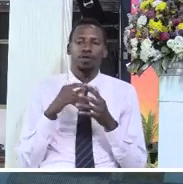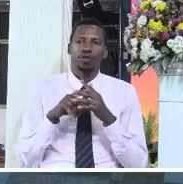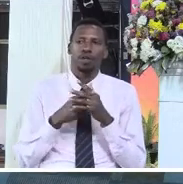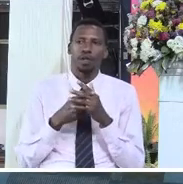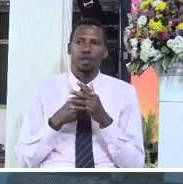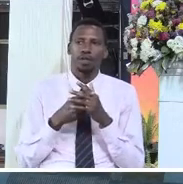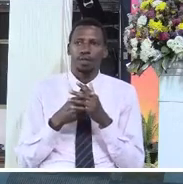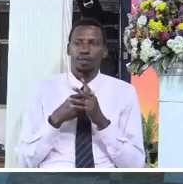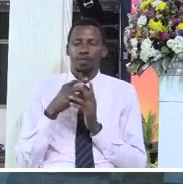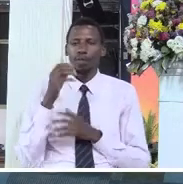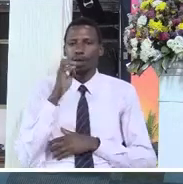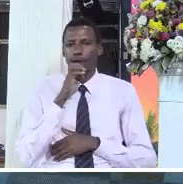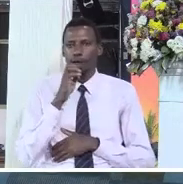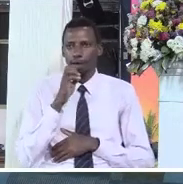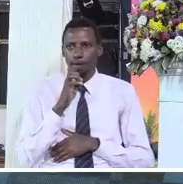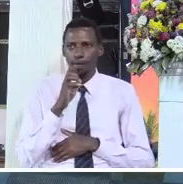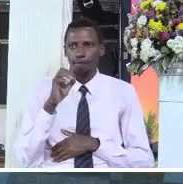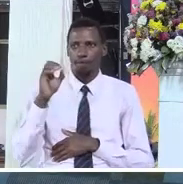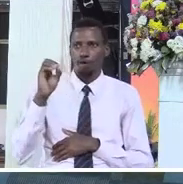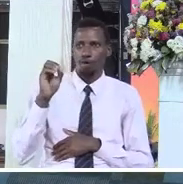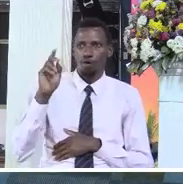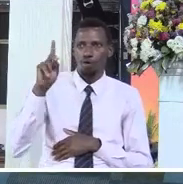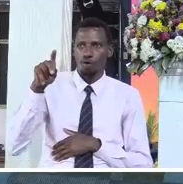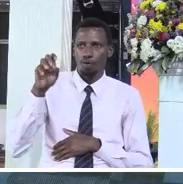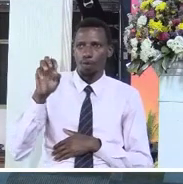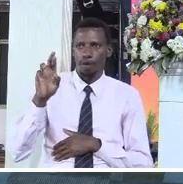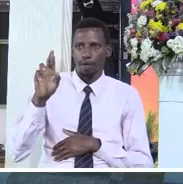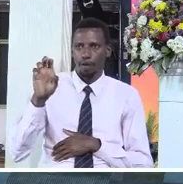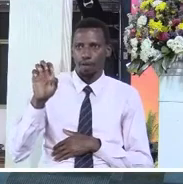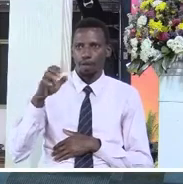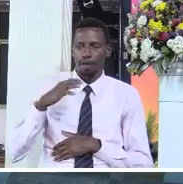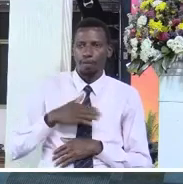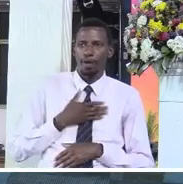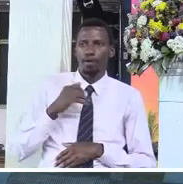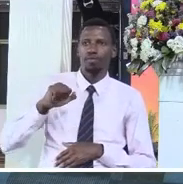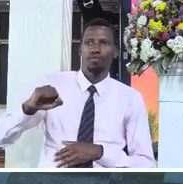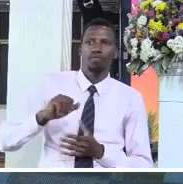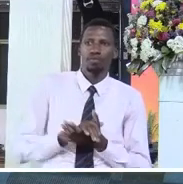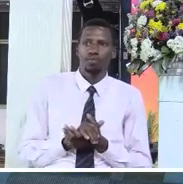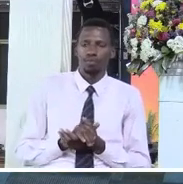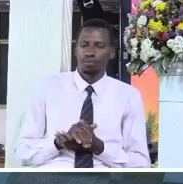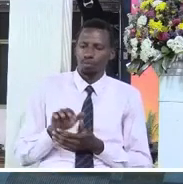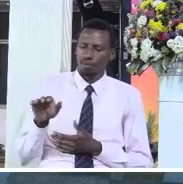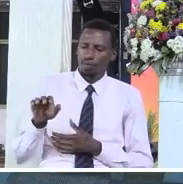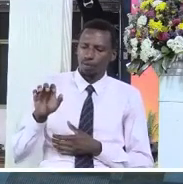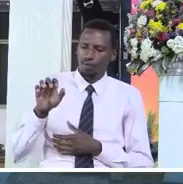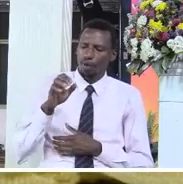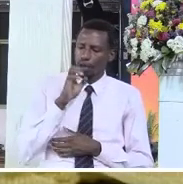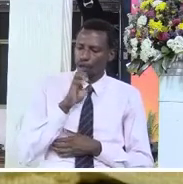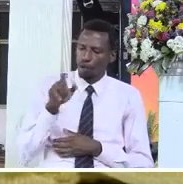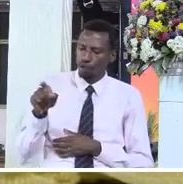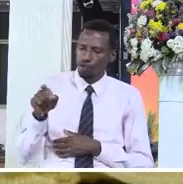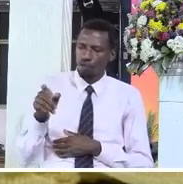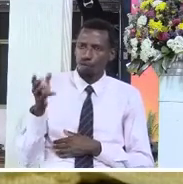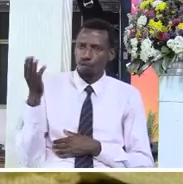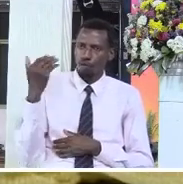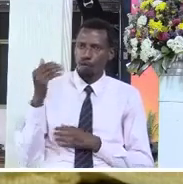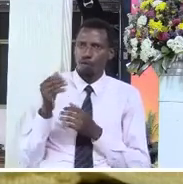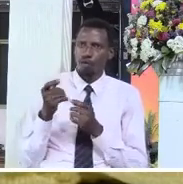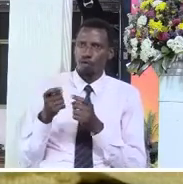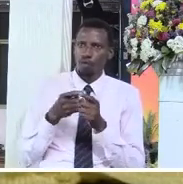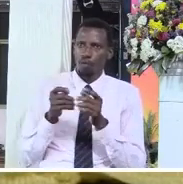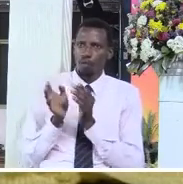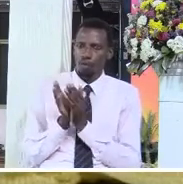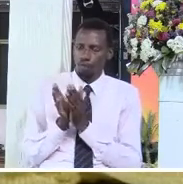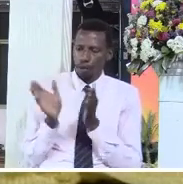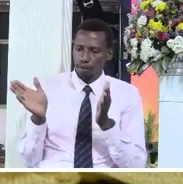Opere on my right. Elder, you have been a product of public campus.